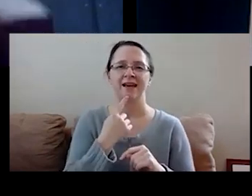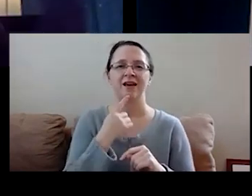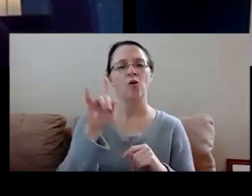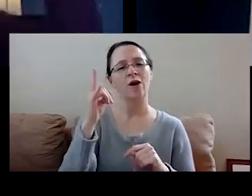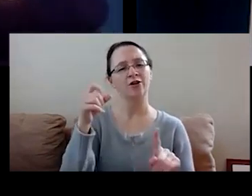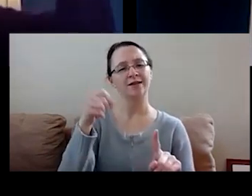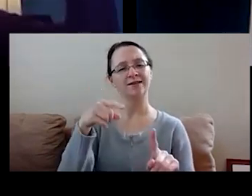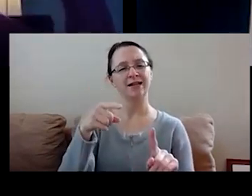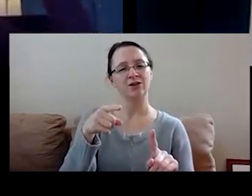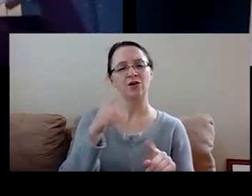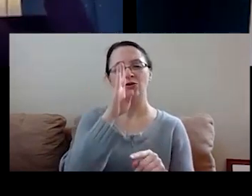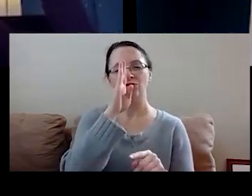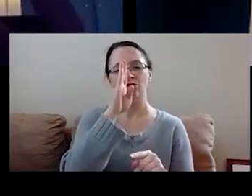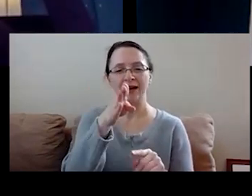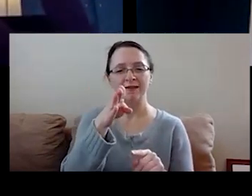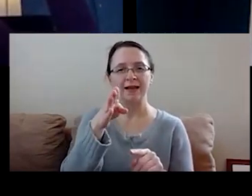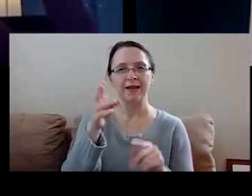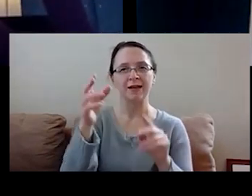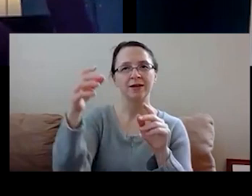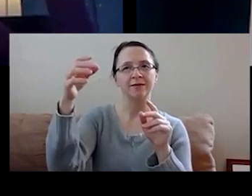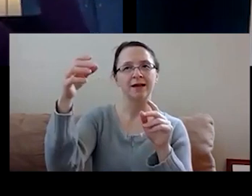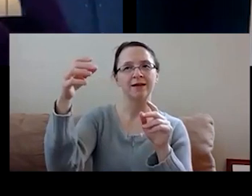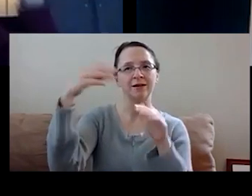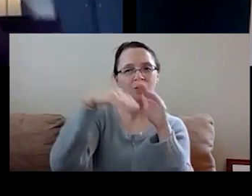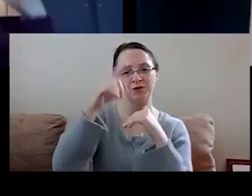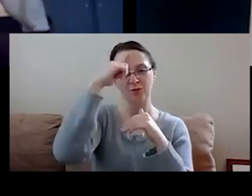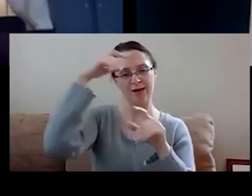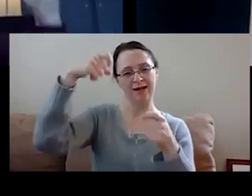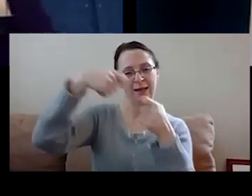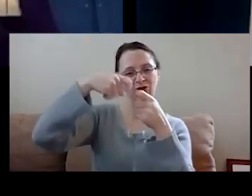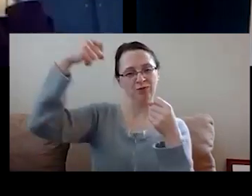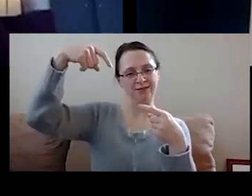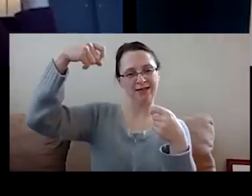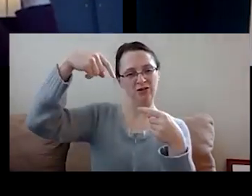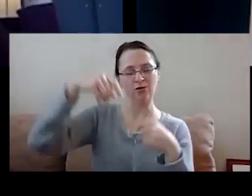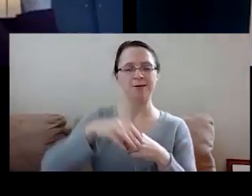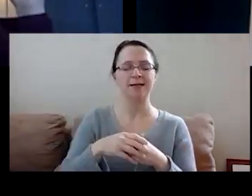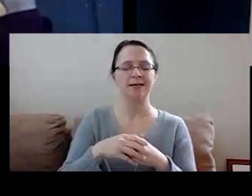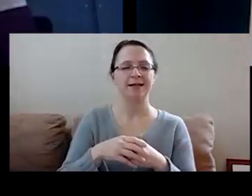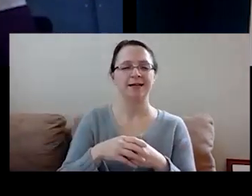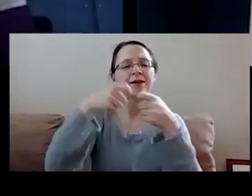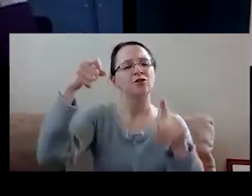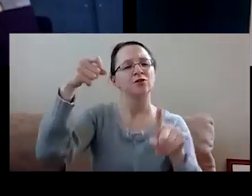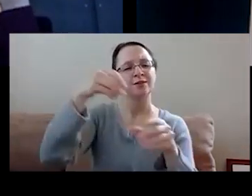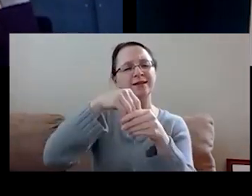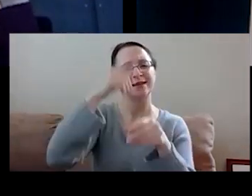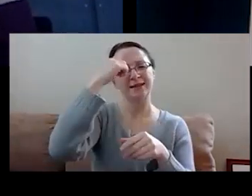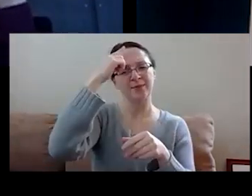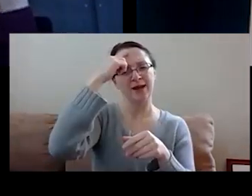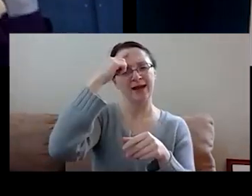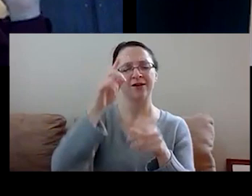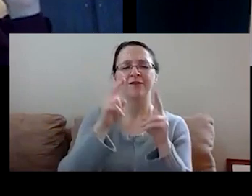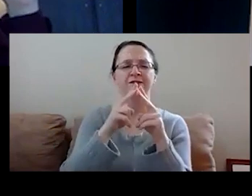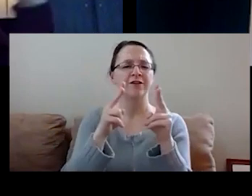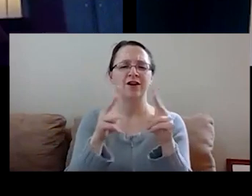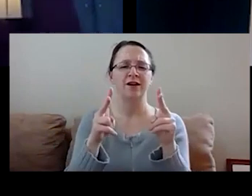signal directly get the electrical signal in the brain, because I don't think that's the case, because the electrical signals are in the brain are very,